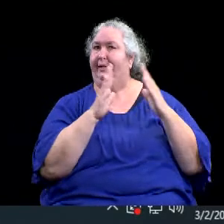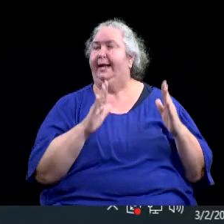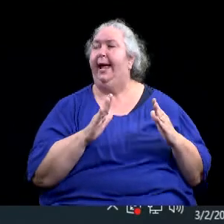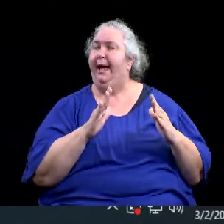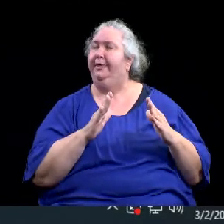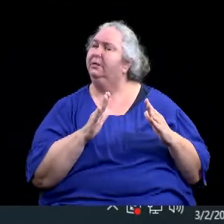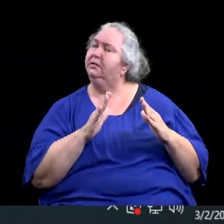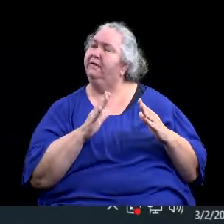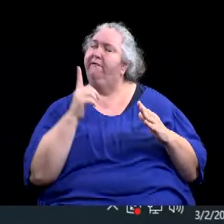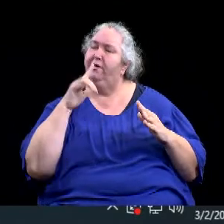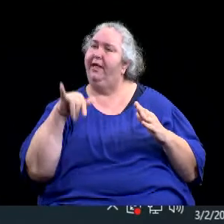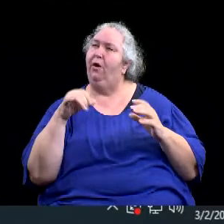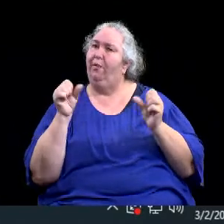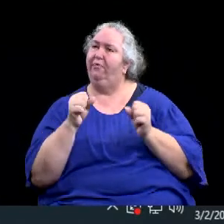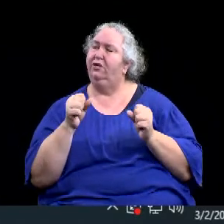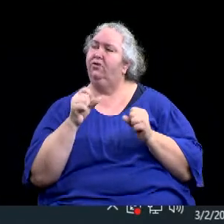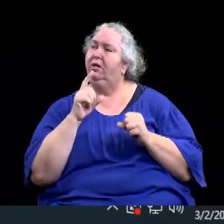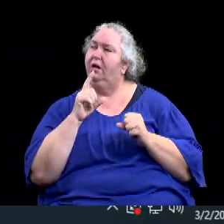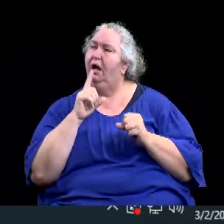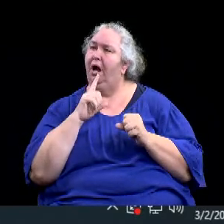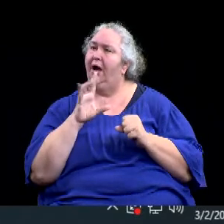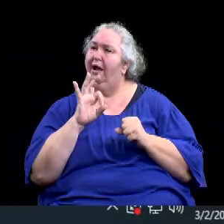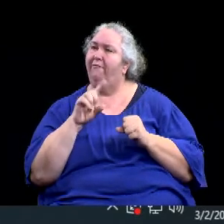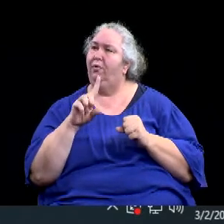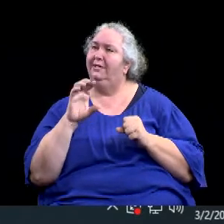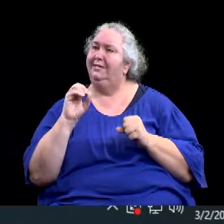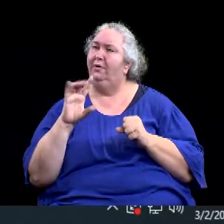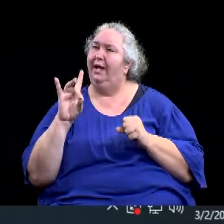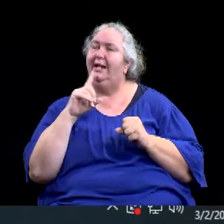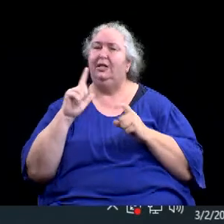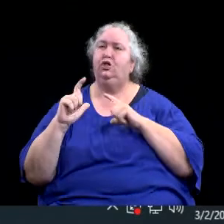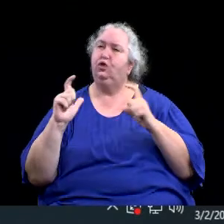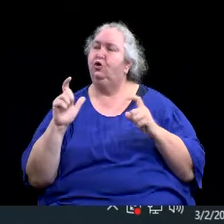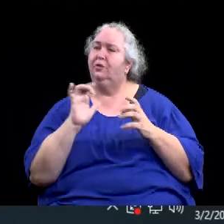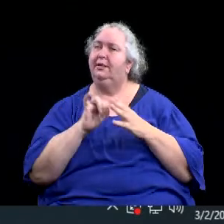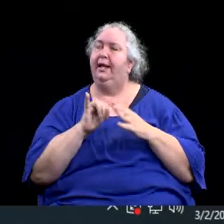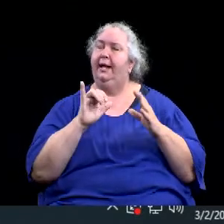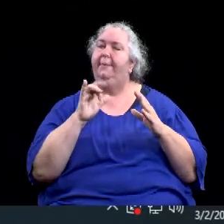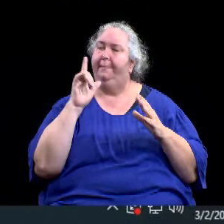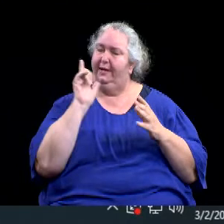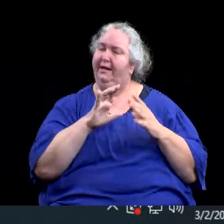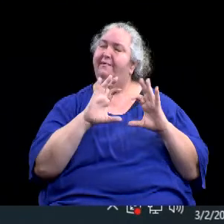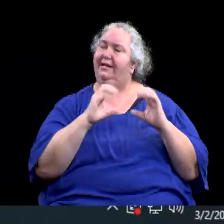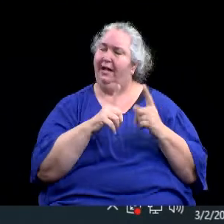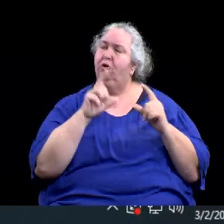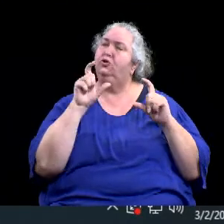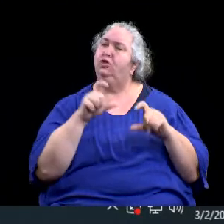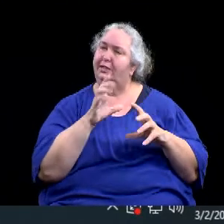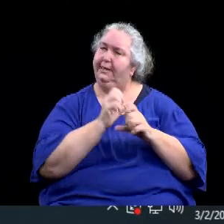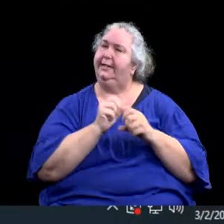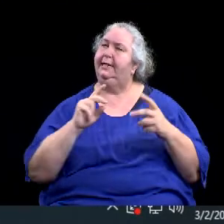RF10A, is so huge, I believe the council should, at the minimum, get a second opinion, determine if it is actually